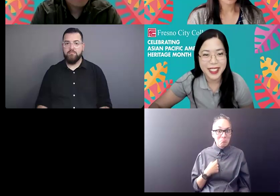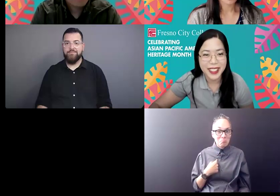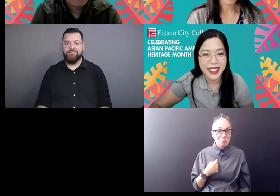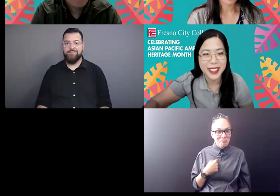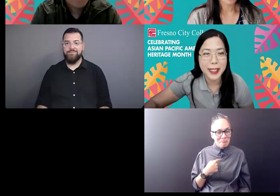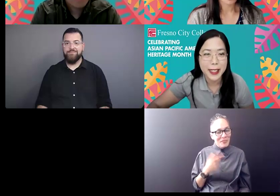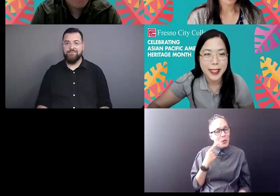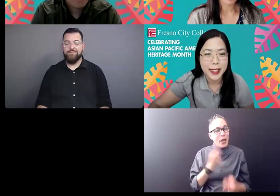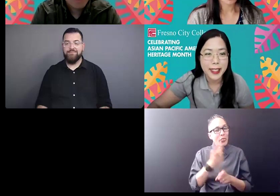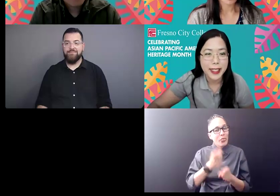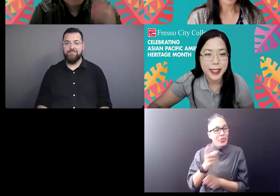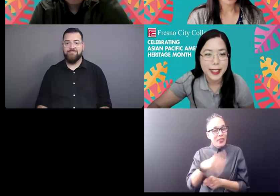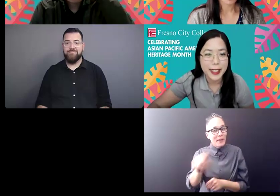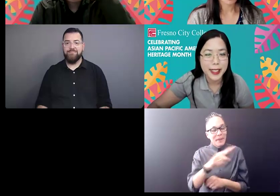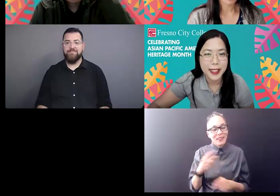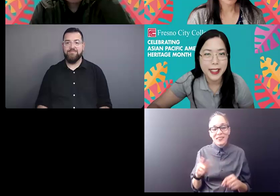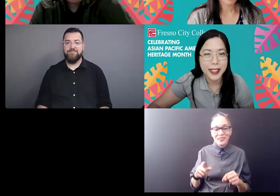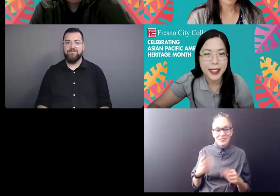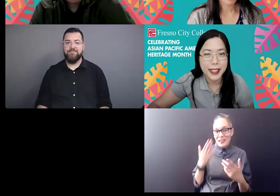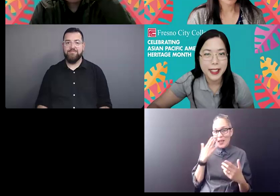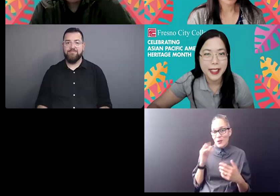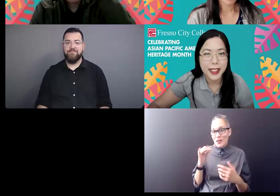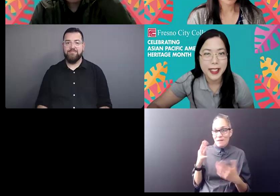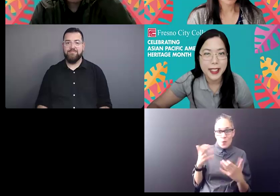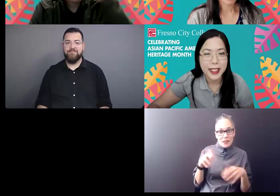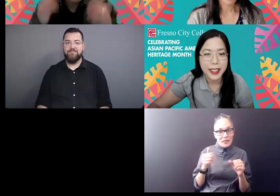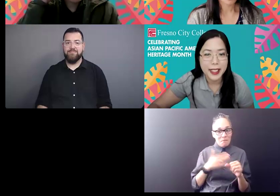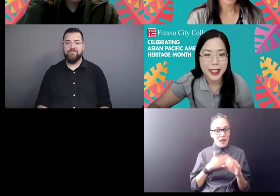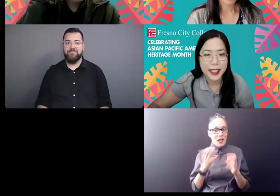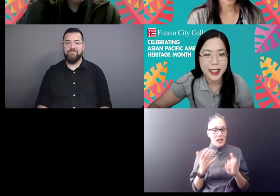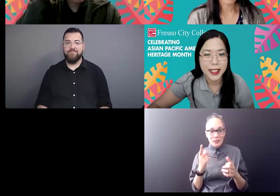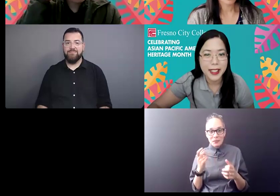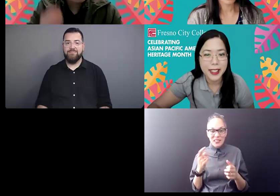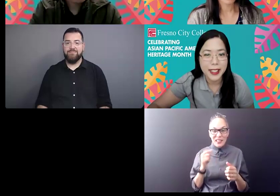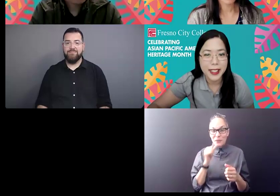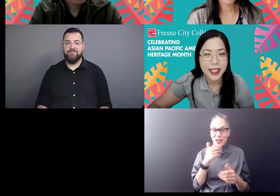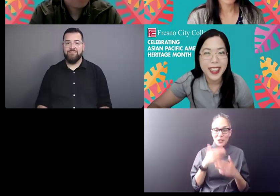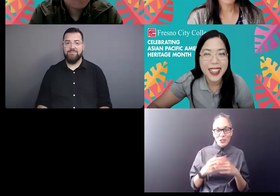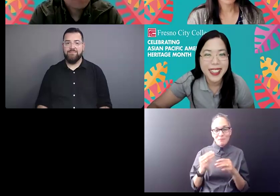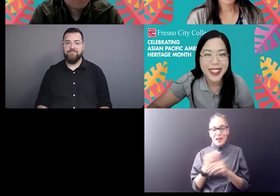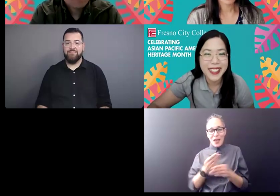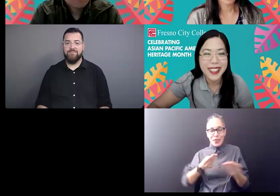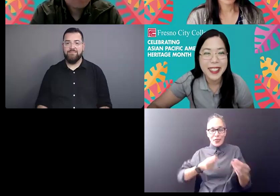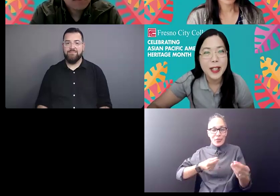And so I kind of joke around like, I don't know if you want to be in my class because like I'm not good at math,